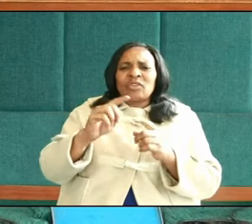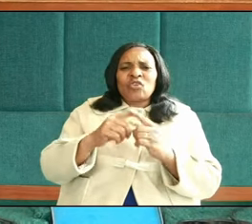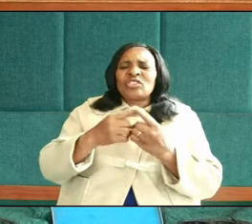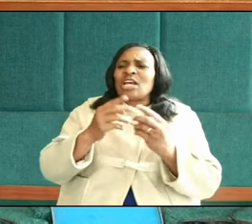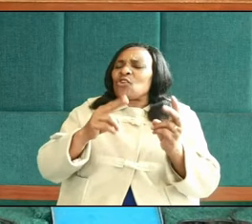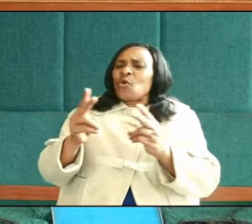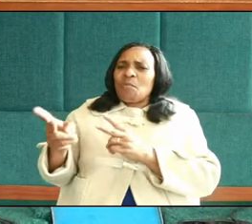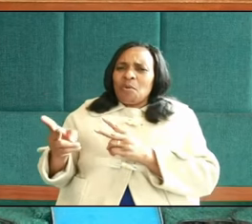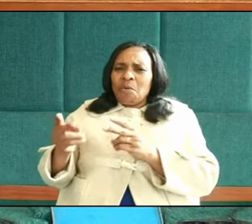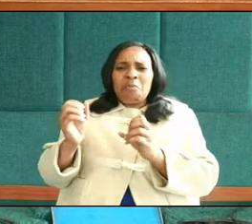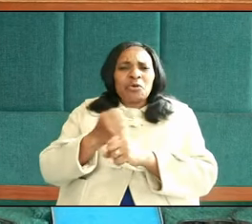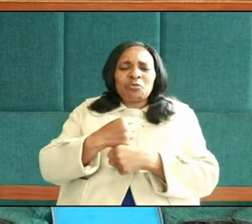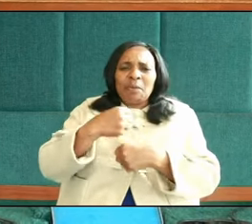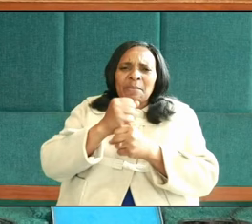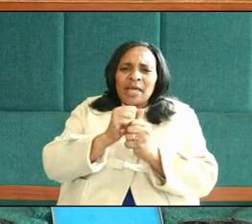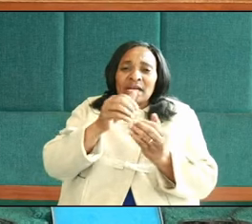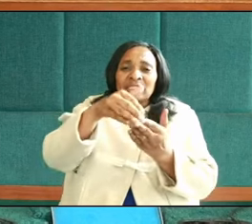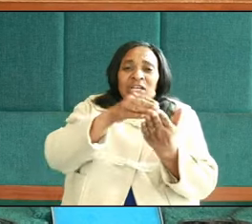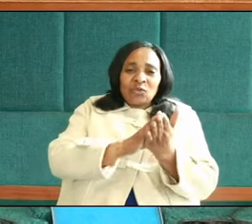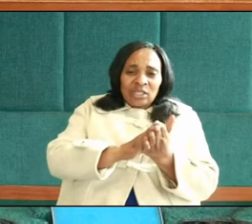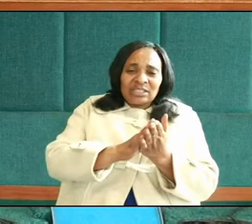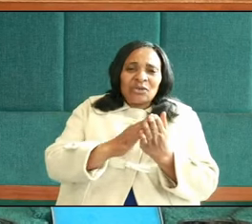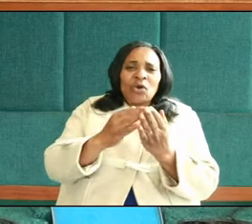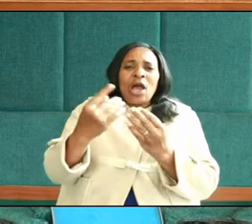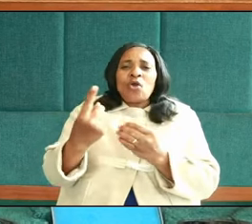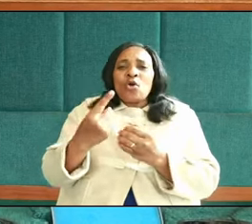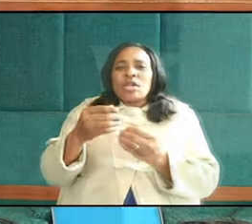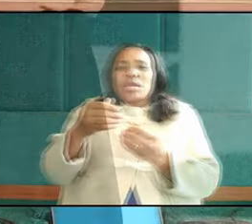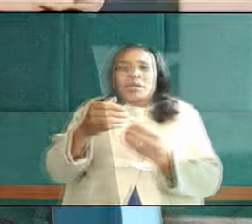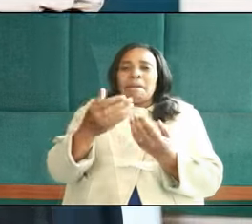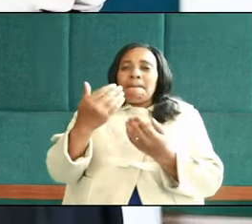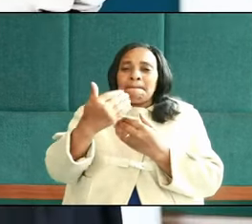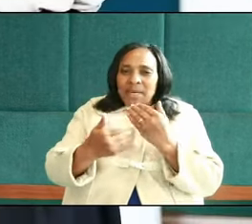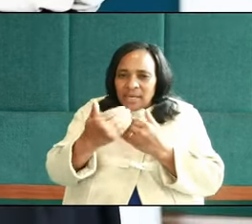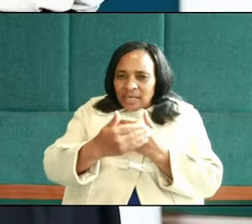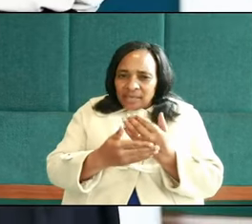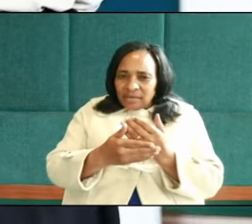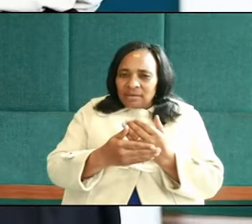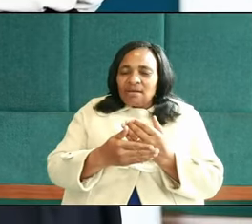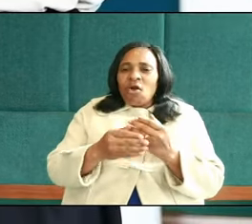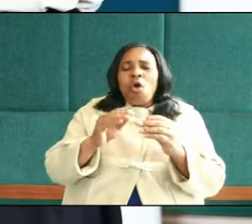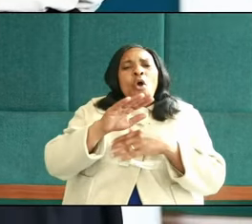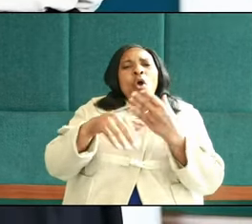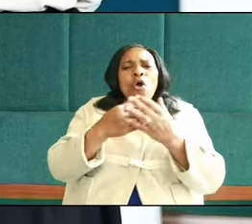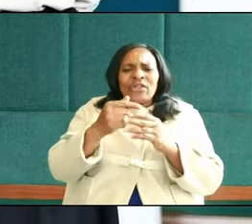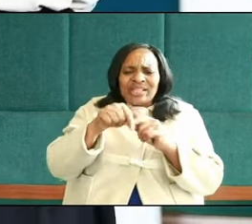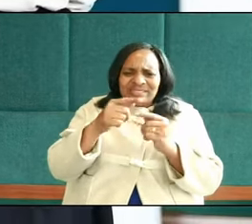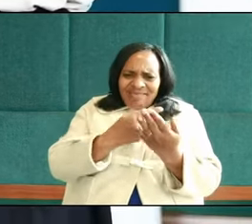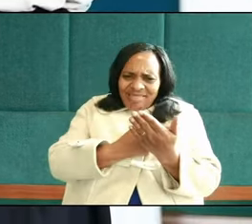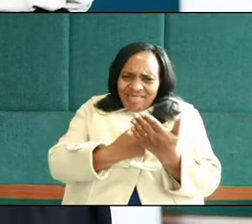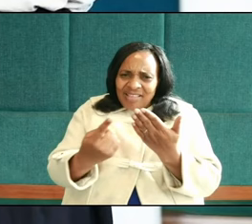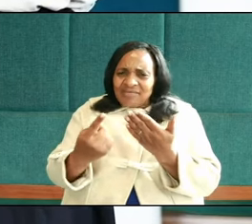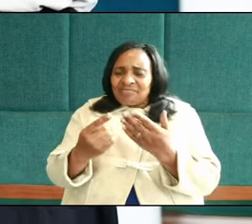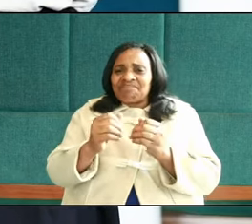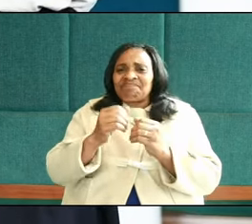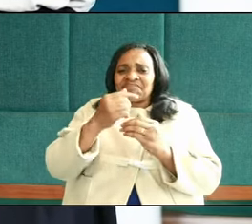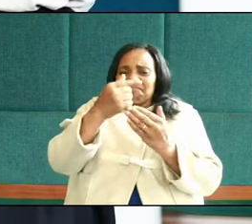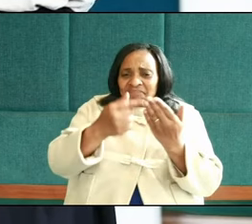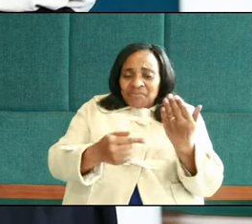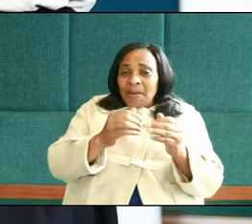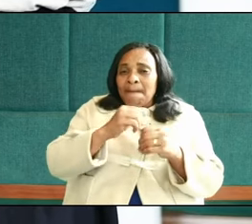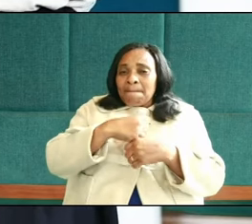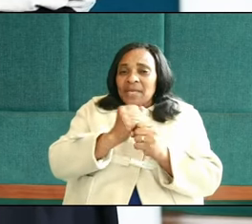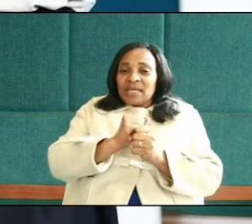jam. And I can't make a sandwich with just bread unless I want an air sandwich. All these items working together make a